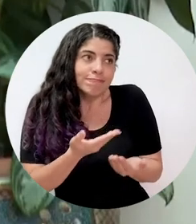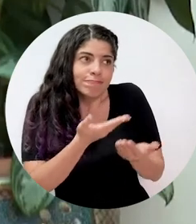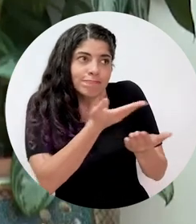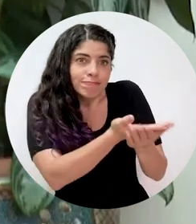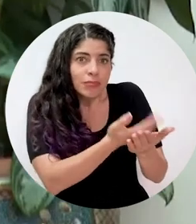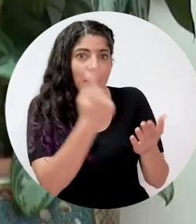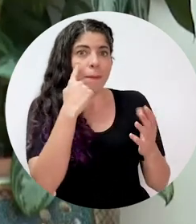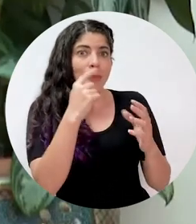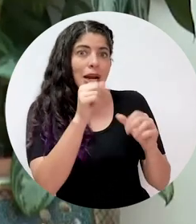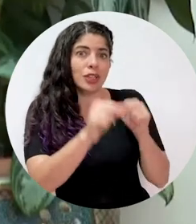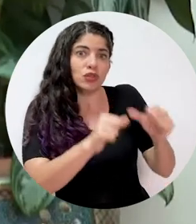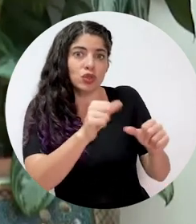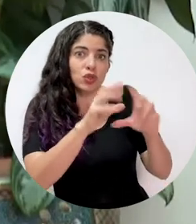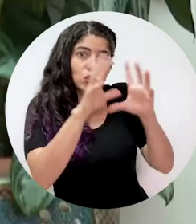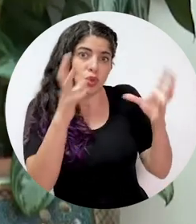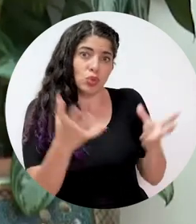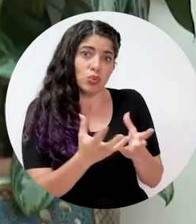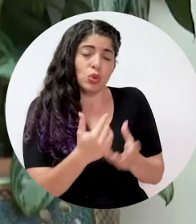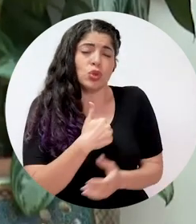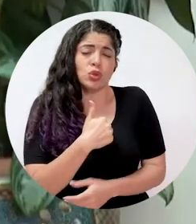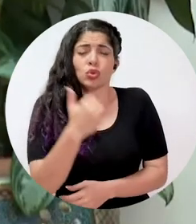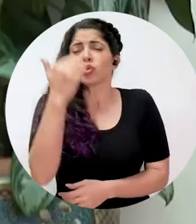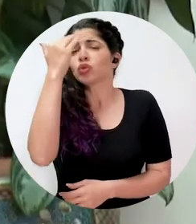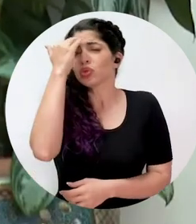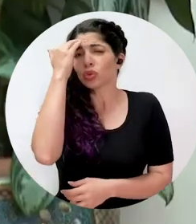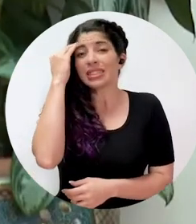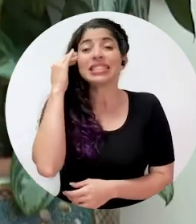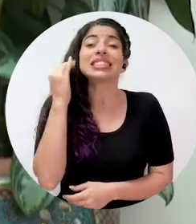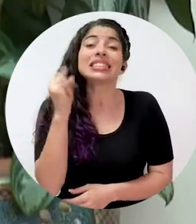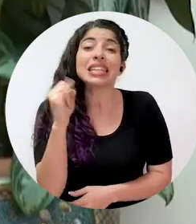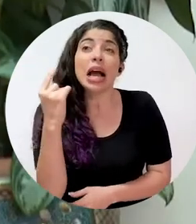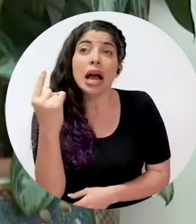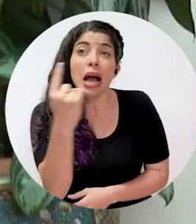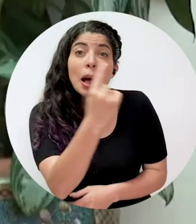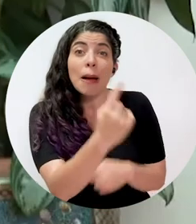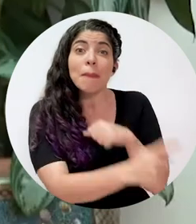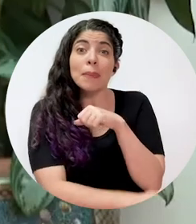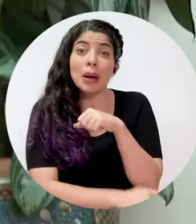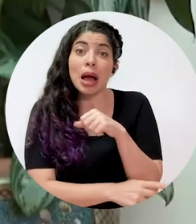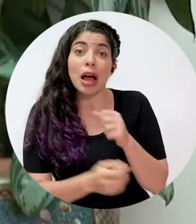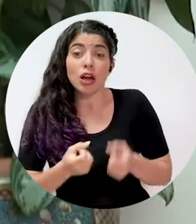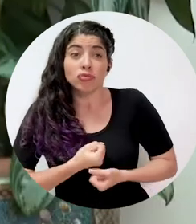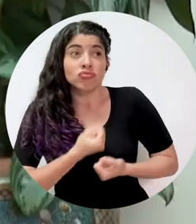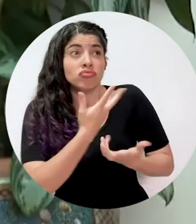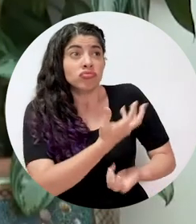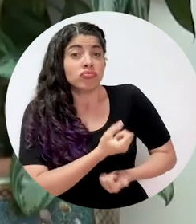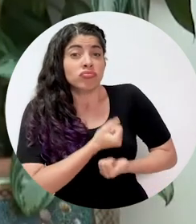contribution to a world effort. And I know that if each country